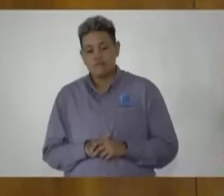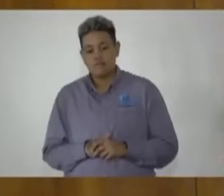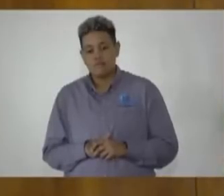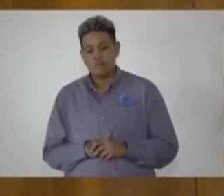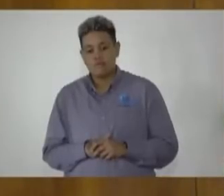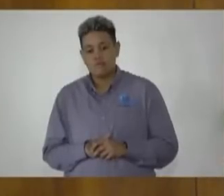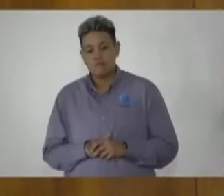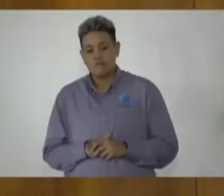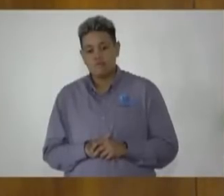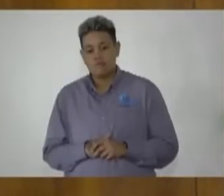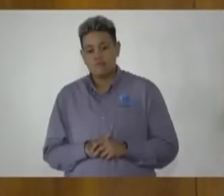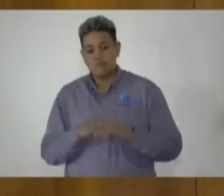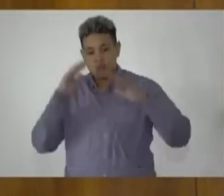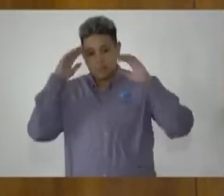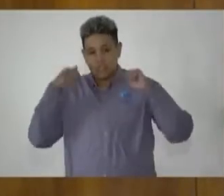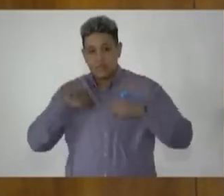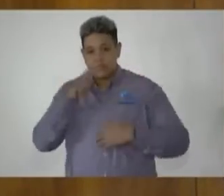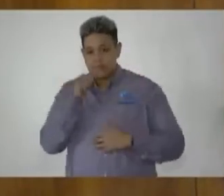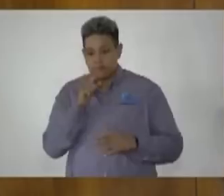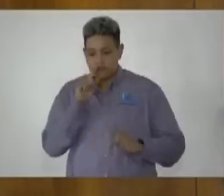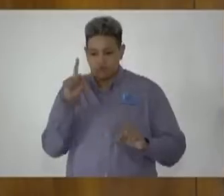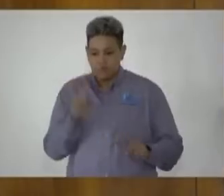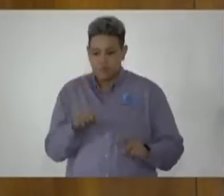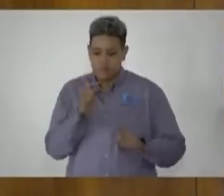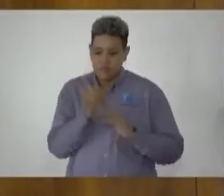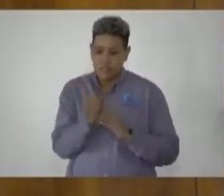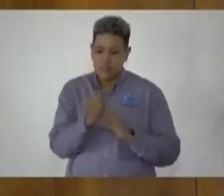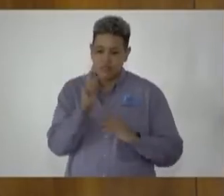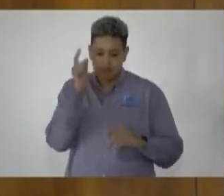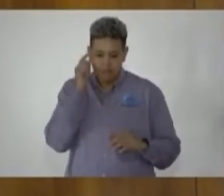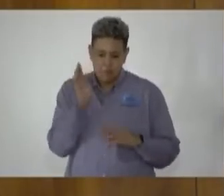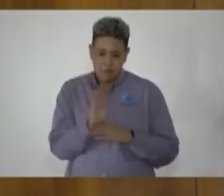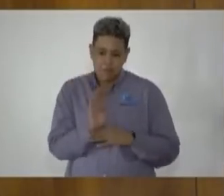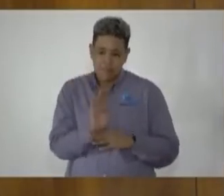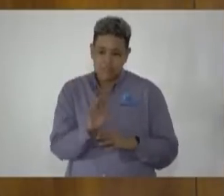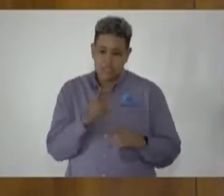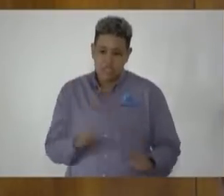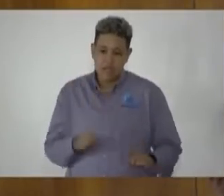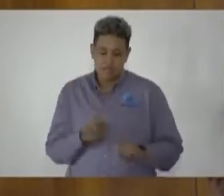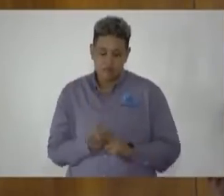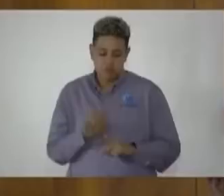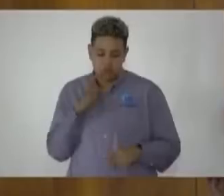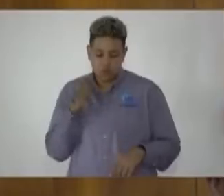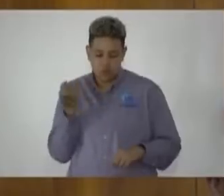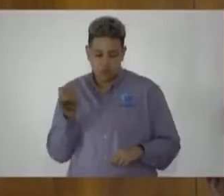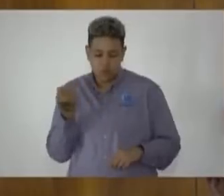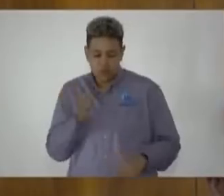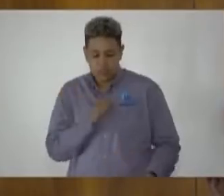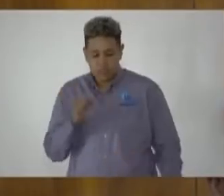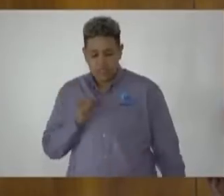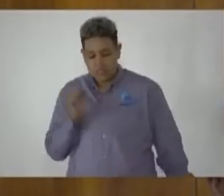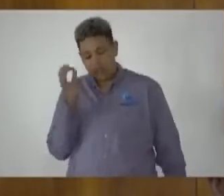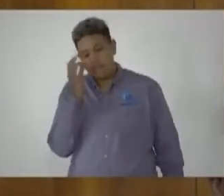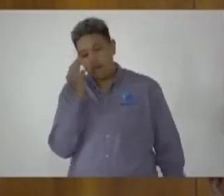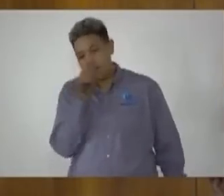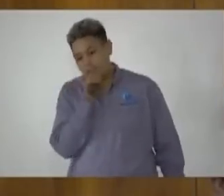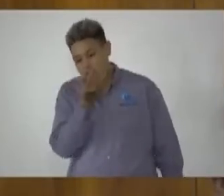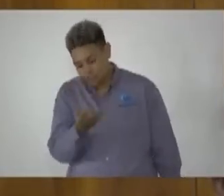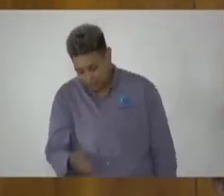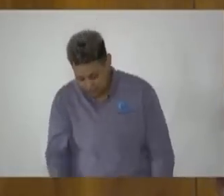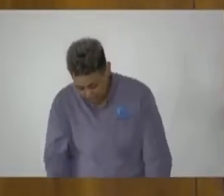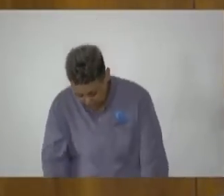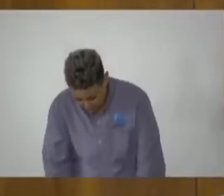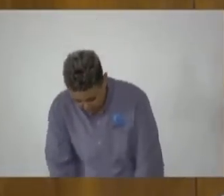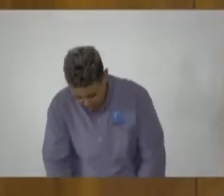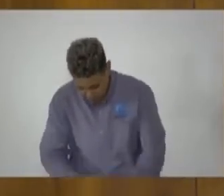disappointed in the response from the leader of government business to Senator Floyd